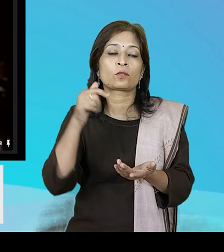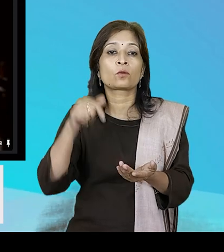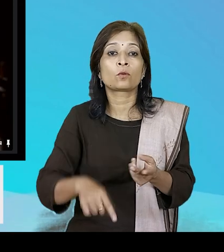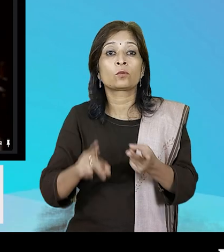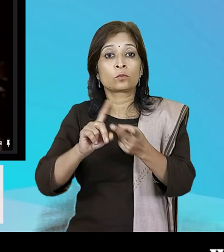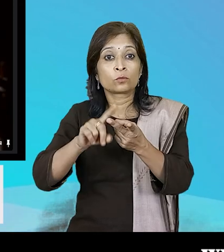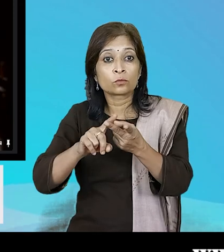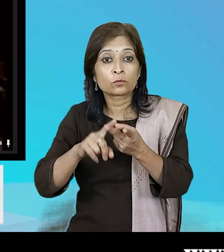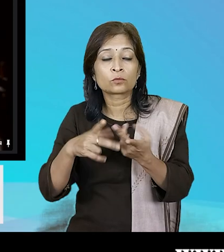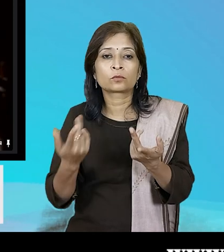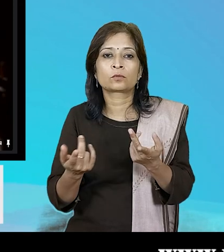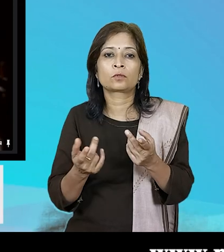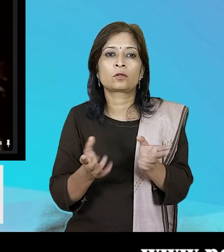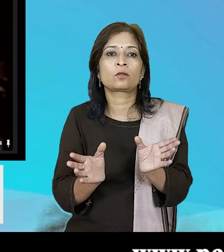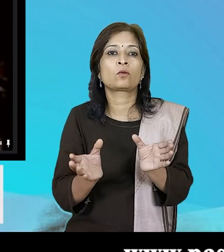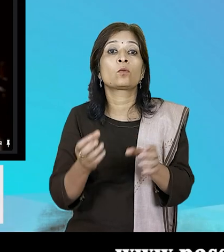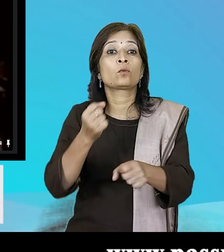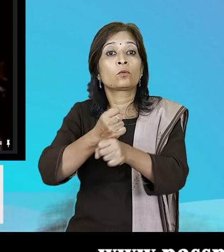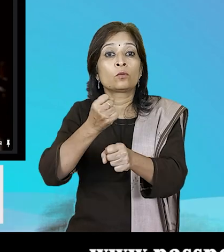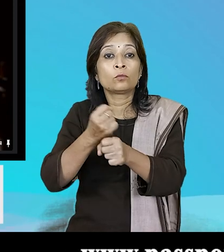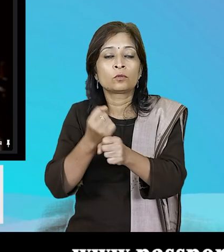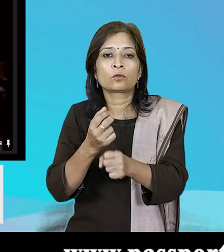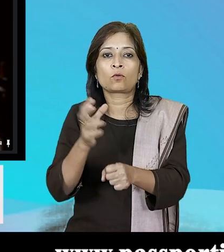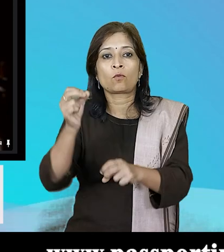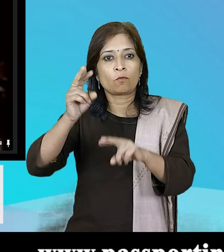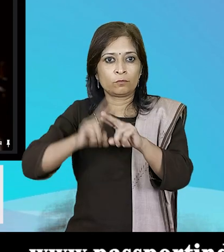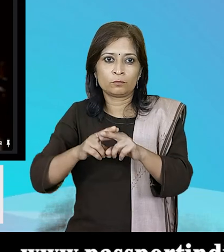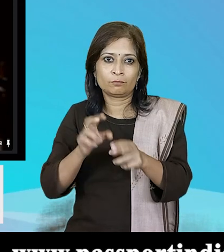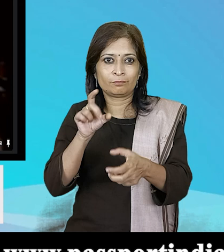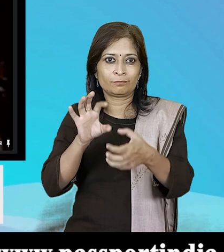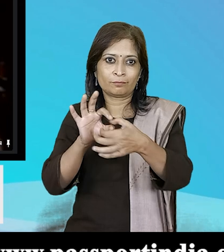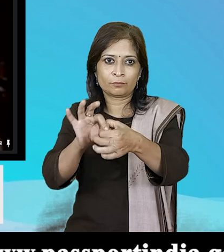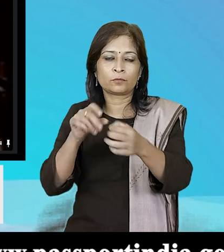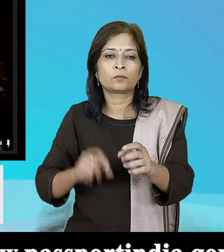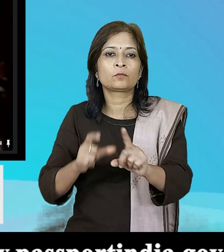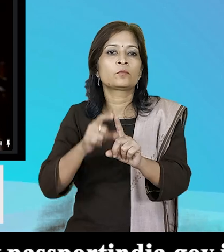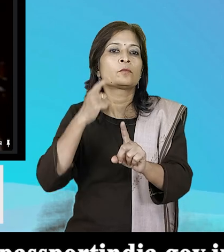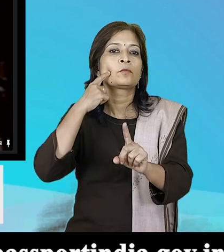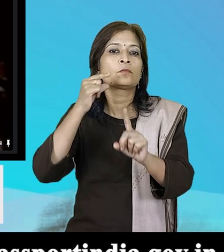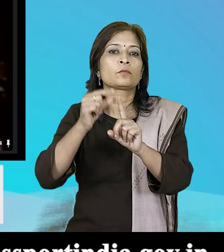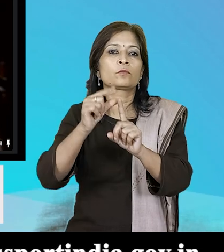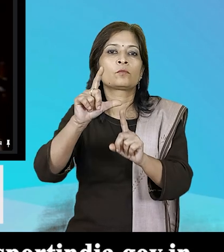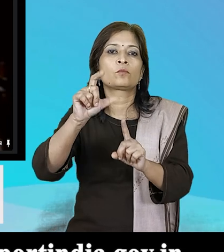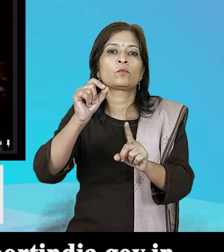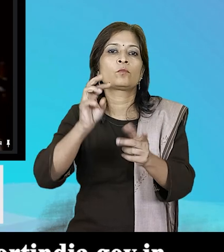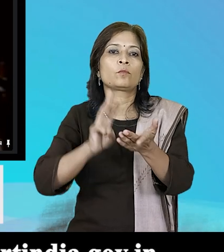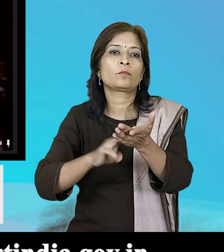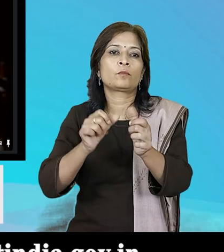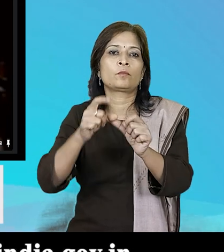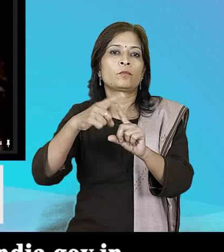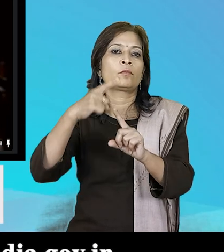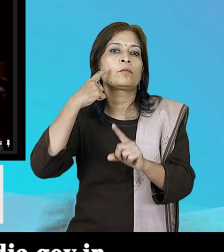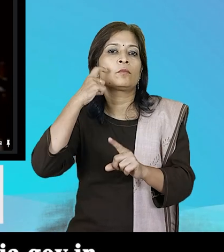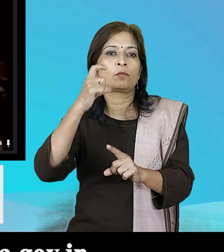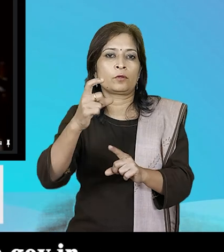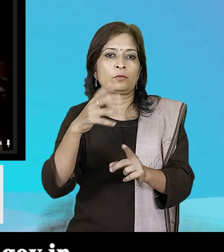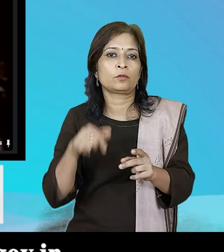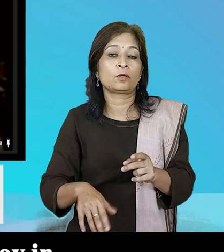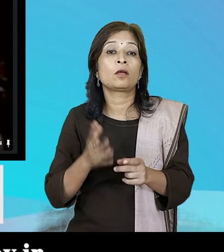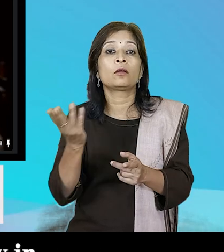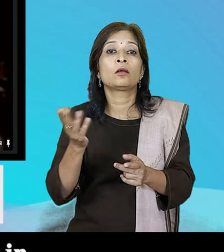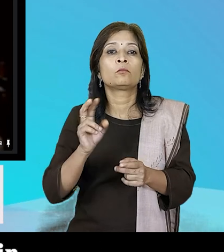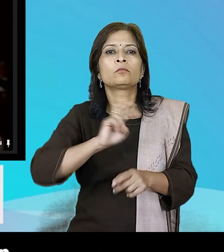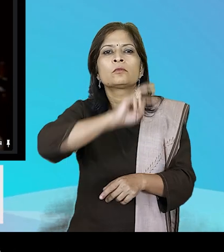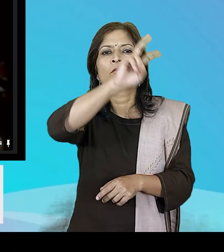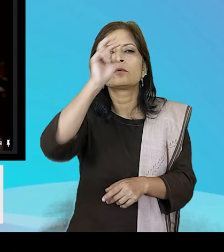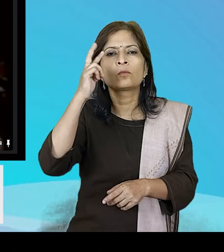of passports which are issued to government officials. These are the diplomatic and official passport, depending on the need